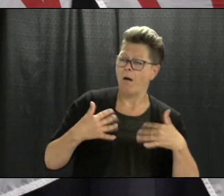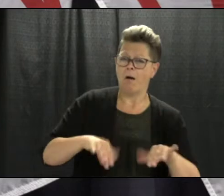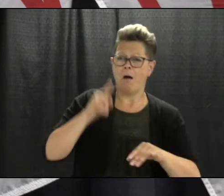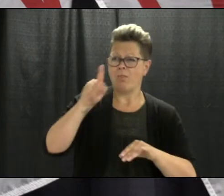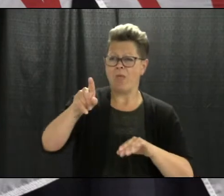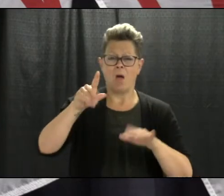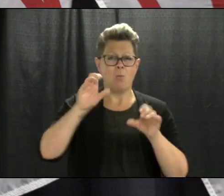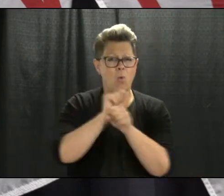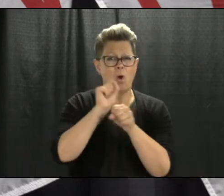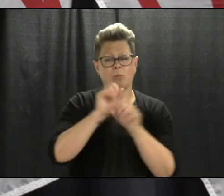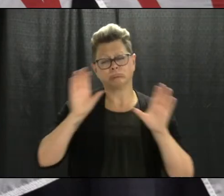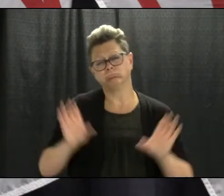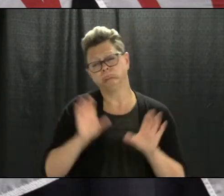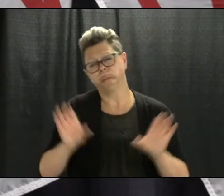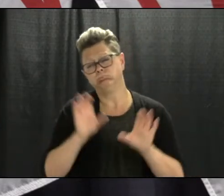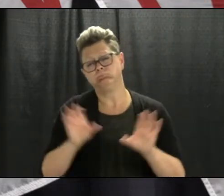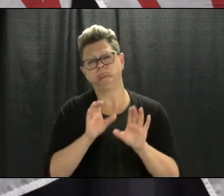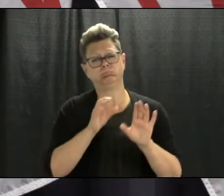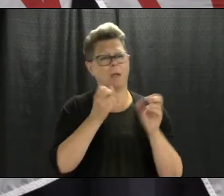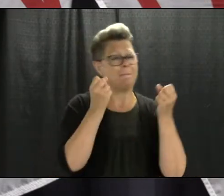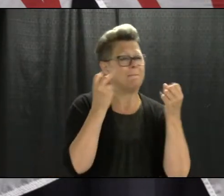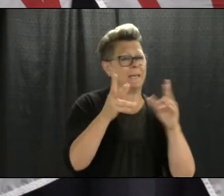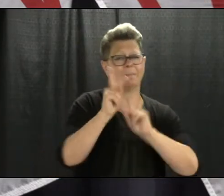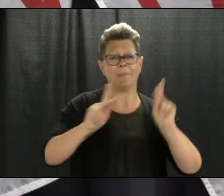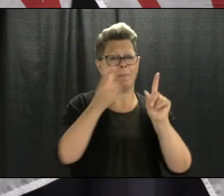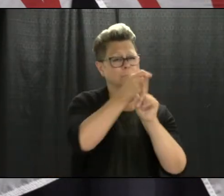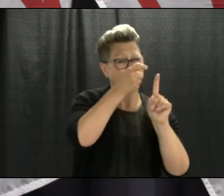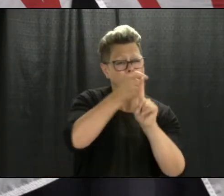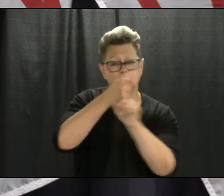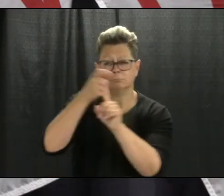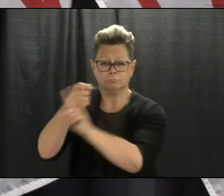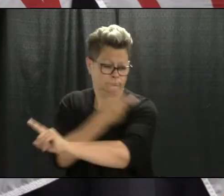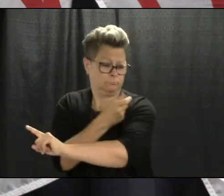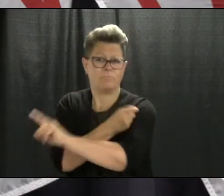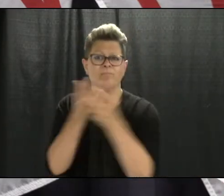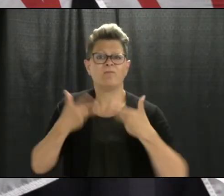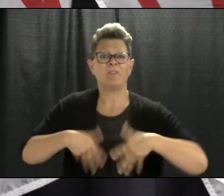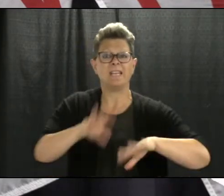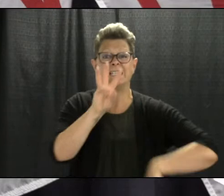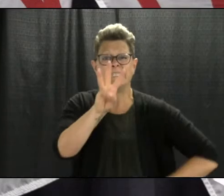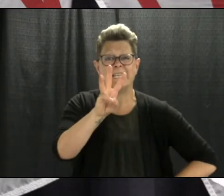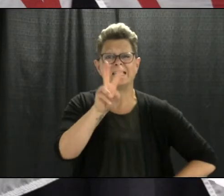population that has been vaccinated. What did I tell you there? We've got